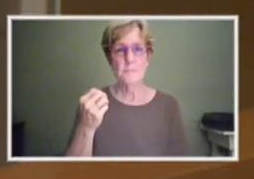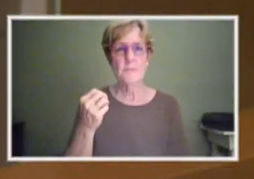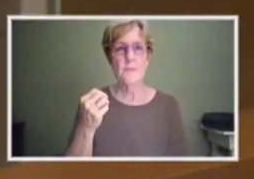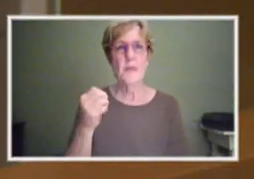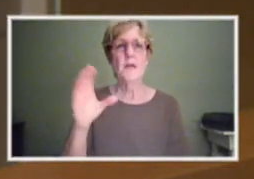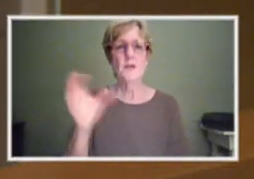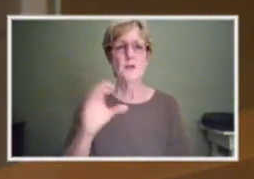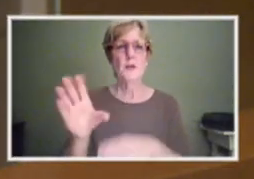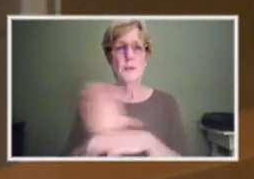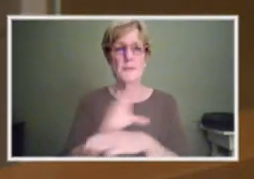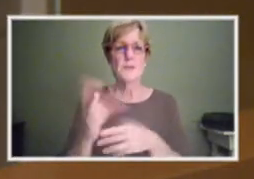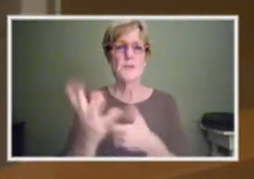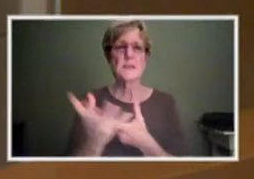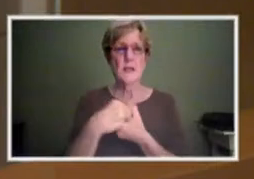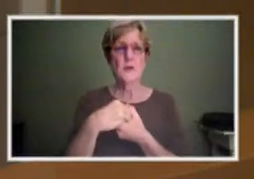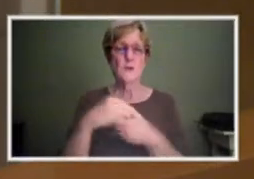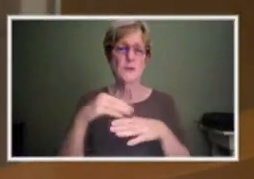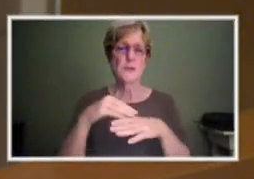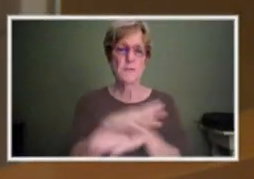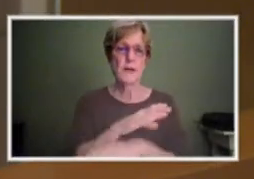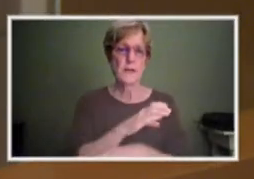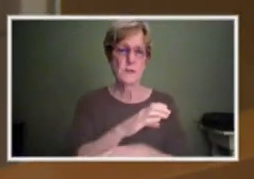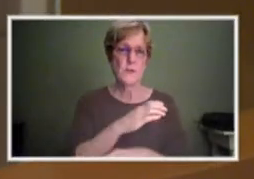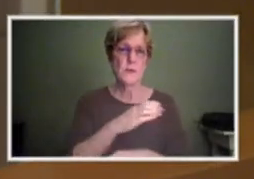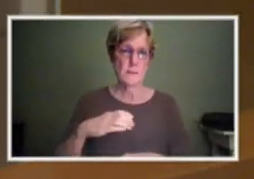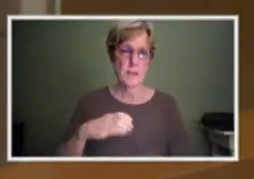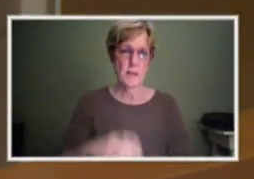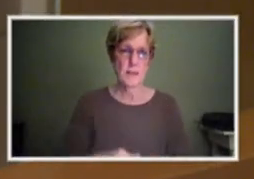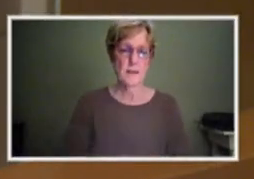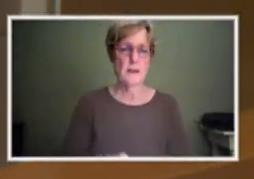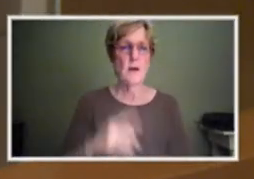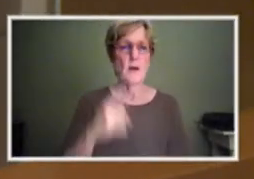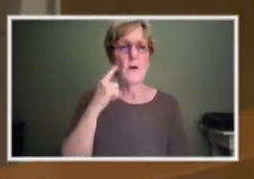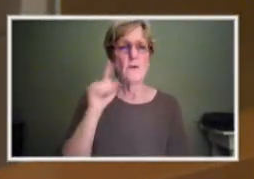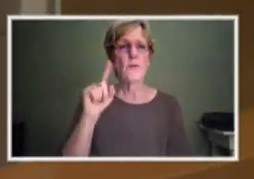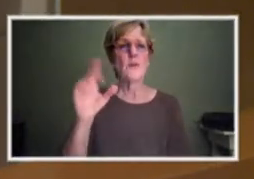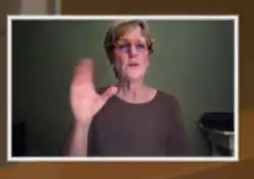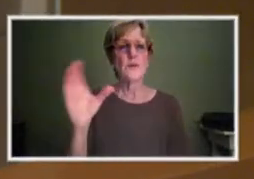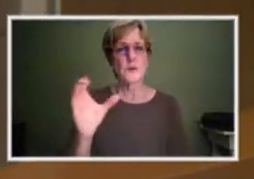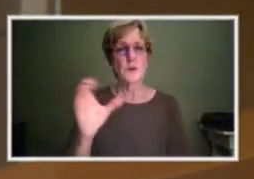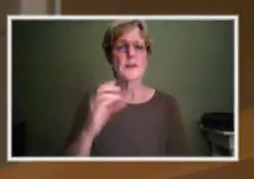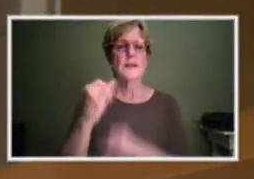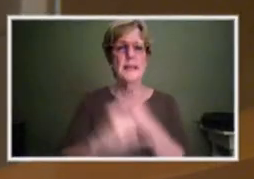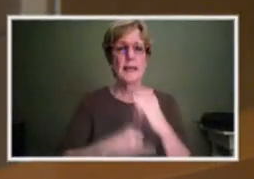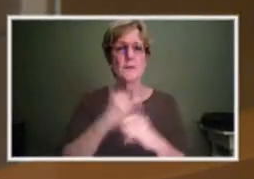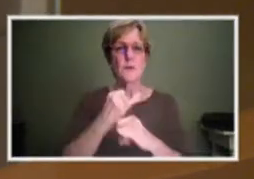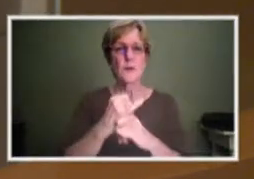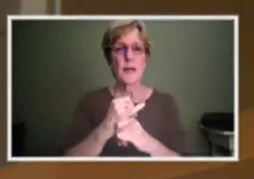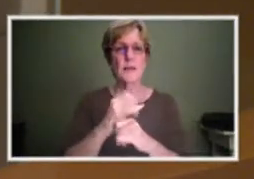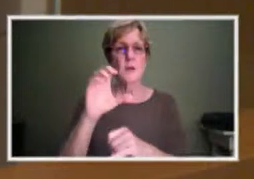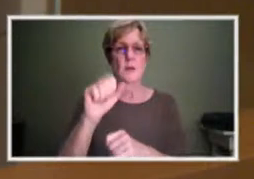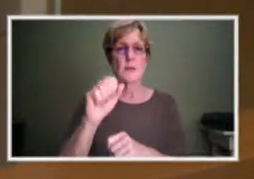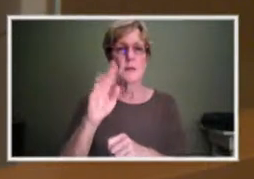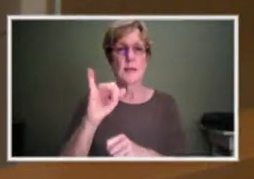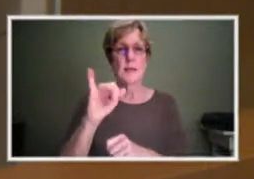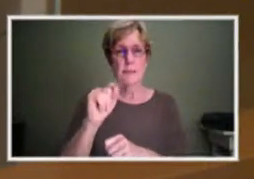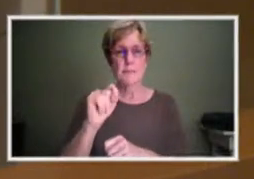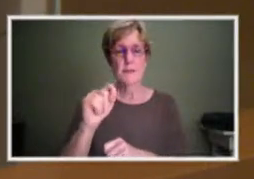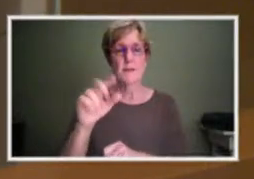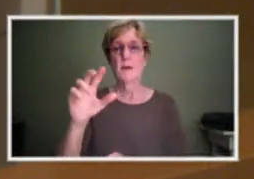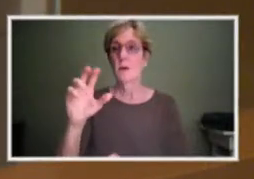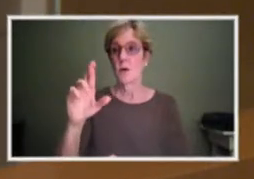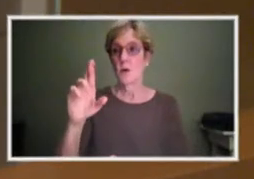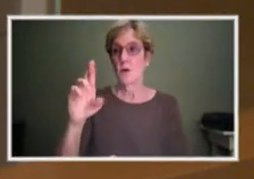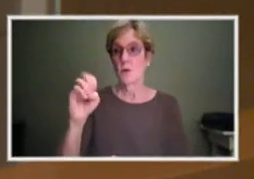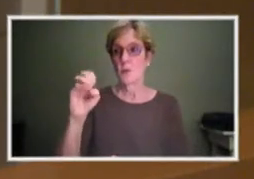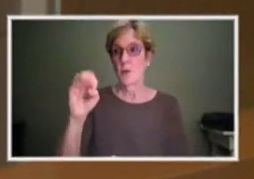Business Inclusion Advisory Committee. For the Charlotte International Cabinet, Ricard